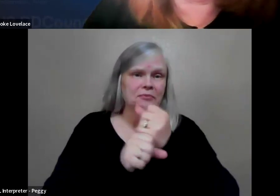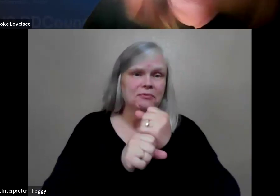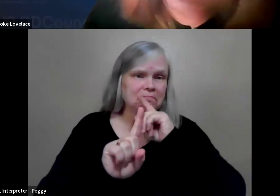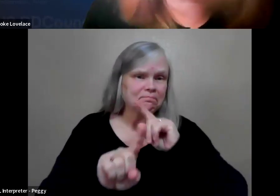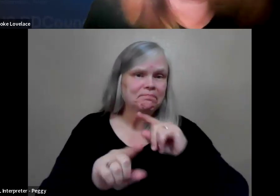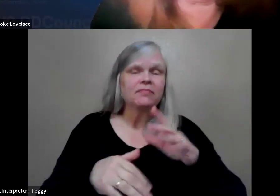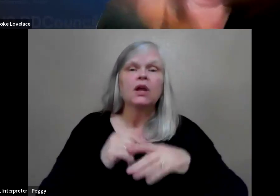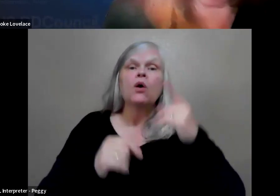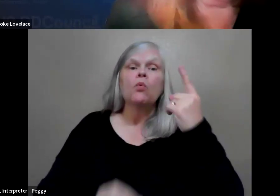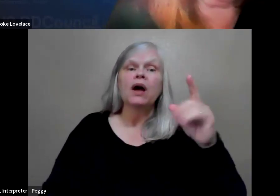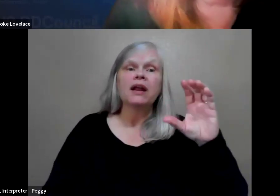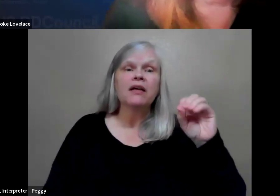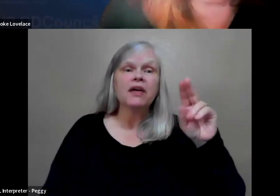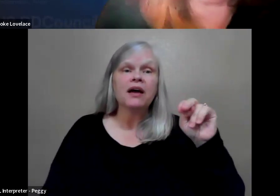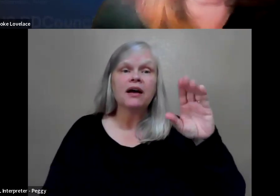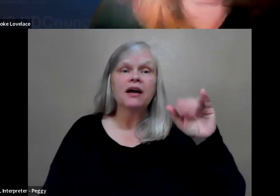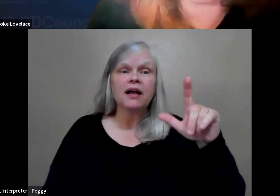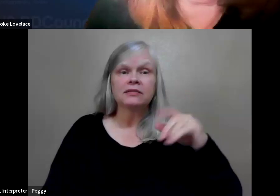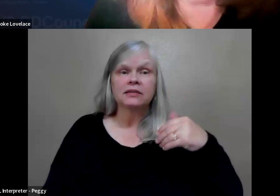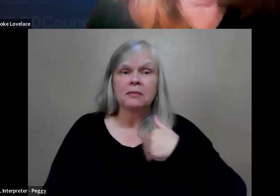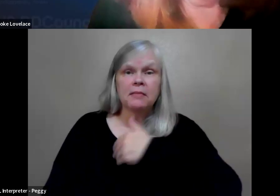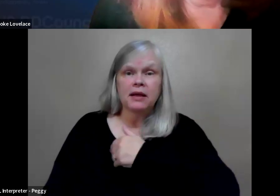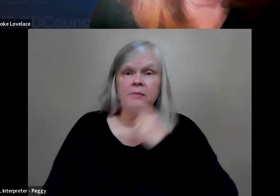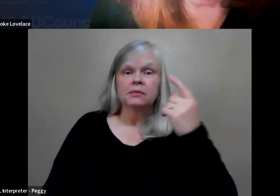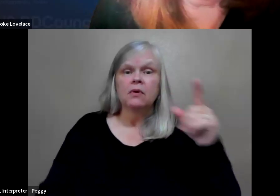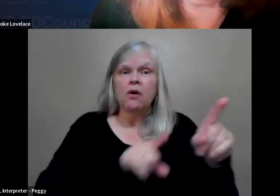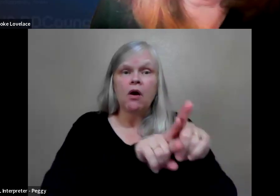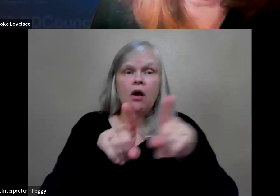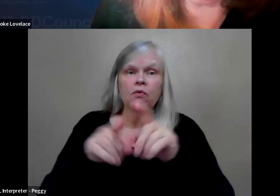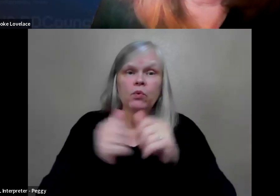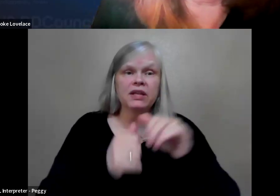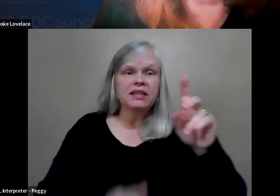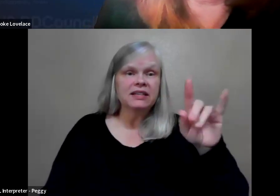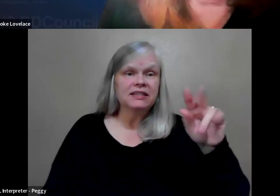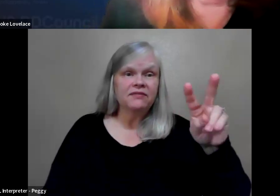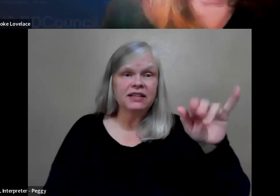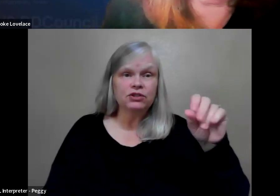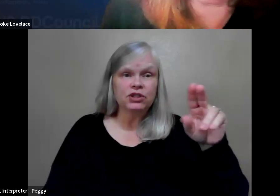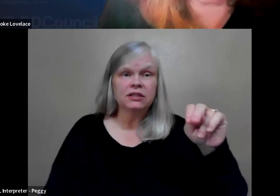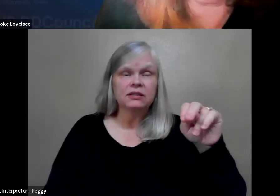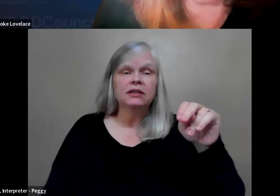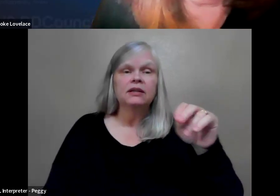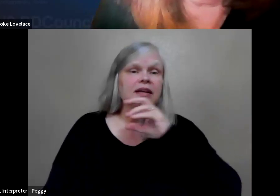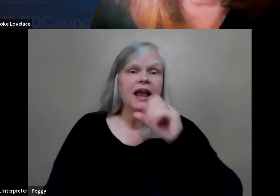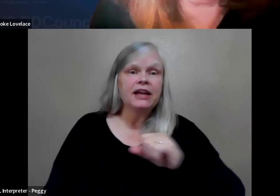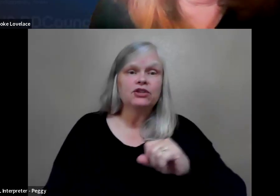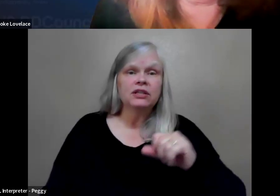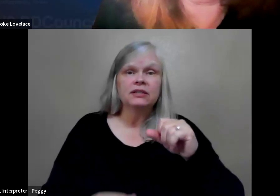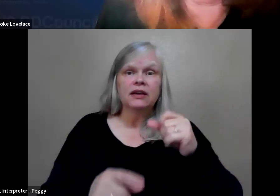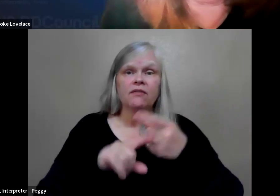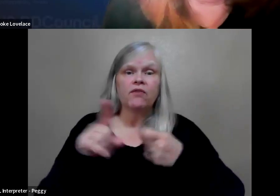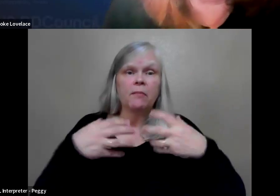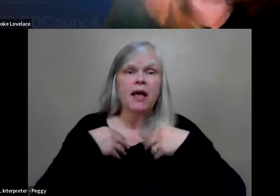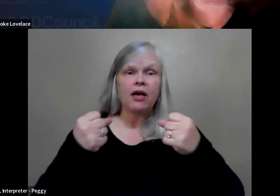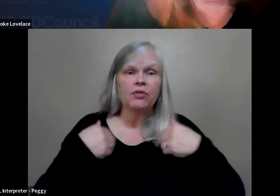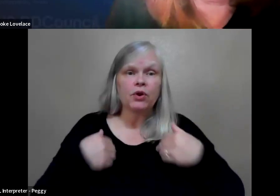members who is also with the Division of Aging and Disability Services out of Health and Human Services. She's